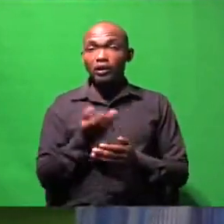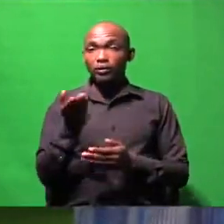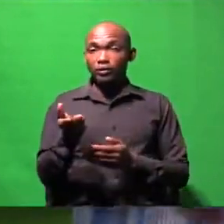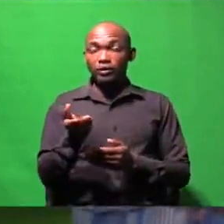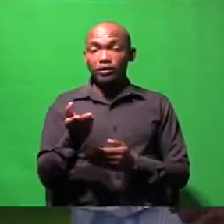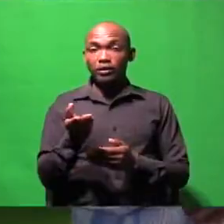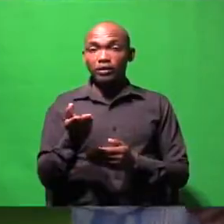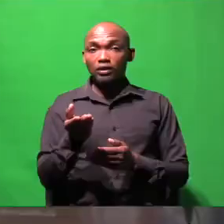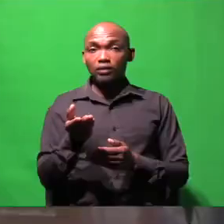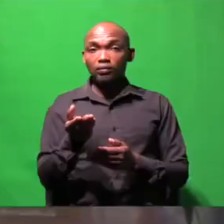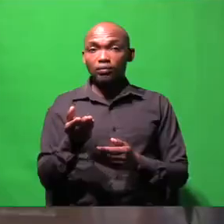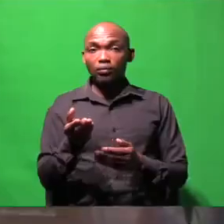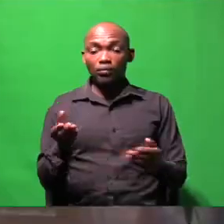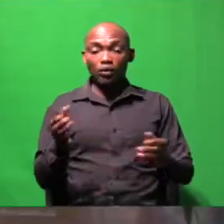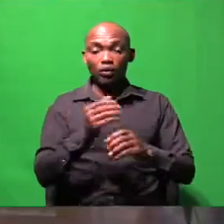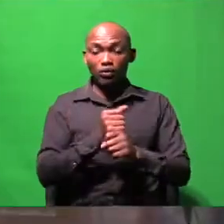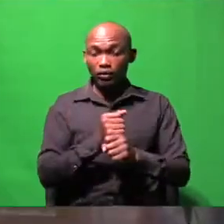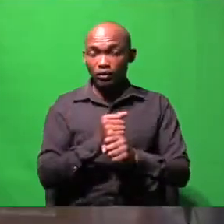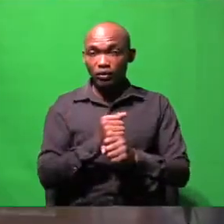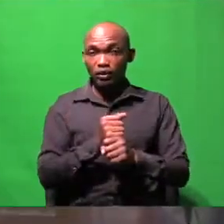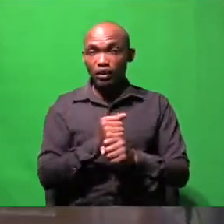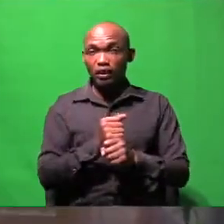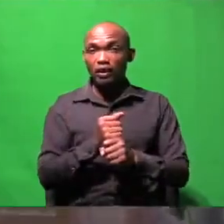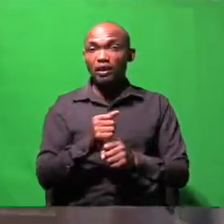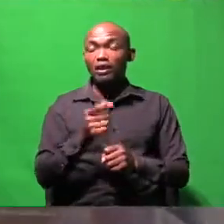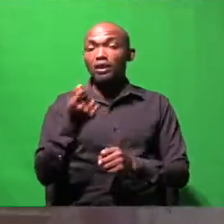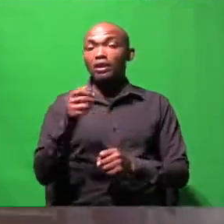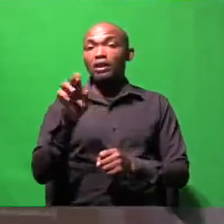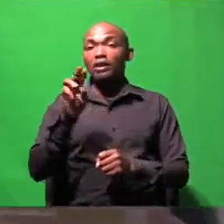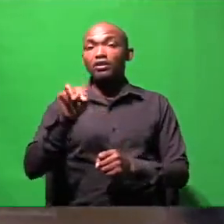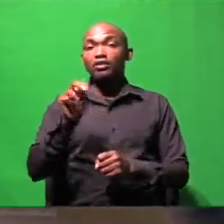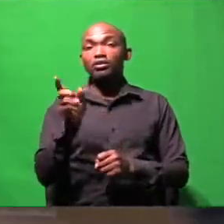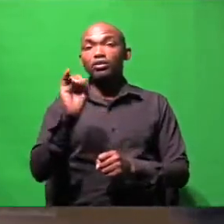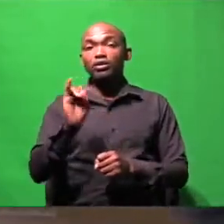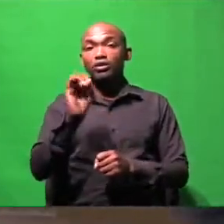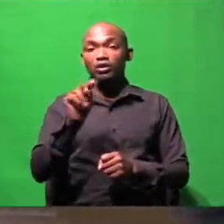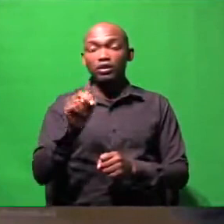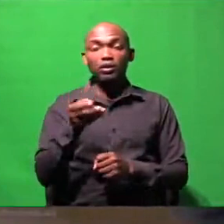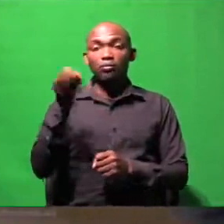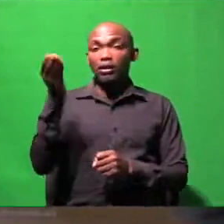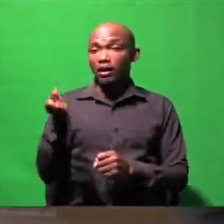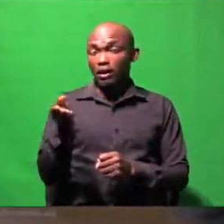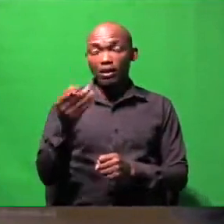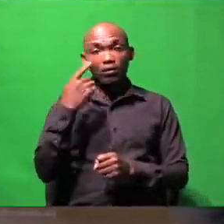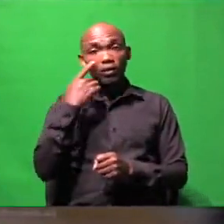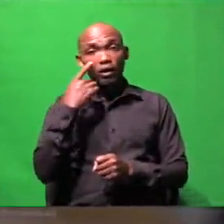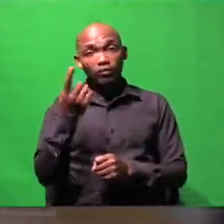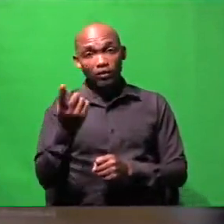2 hydrogen atoms with 1 oxygen atom. But here, we have seen